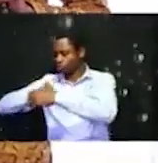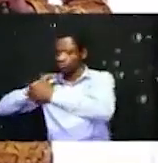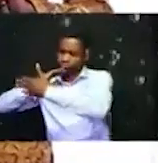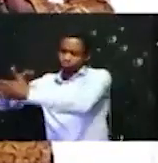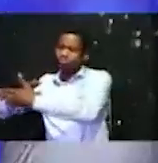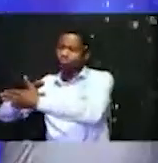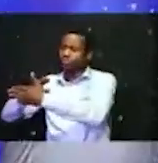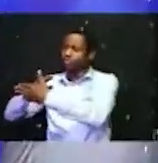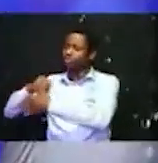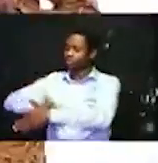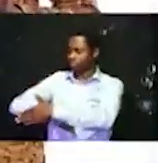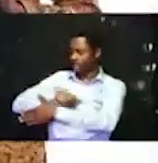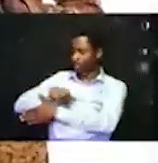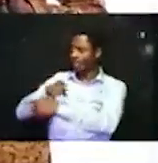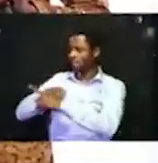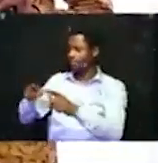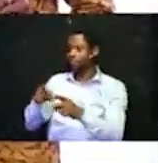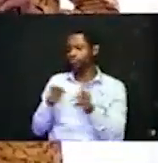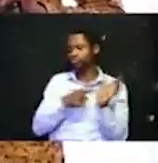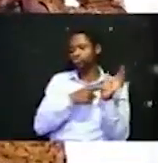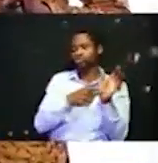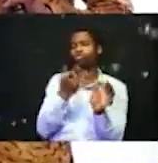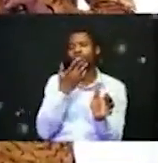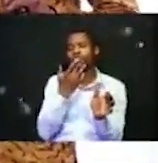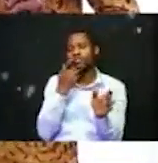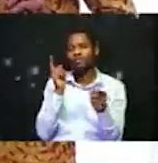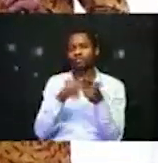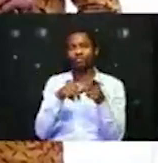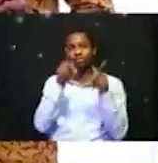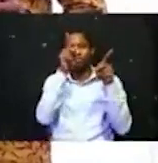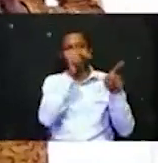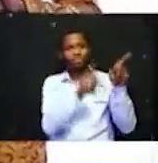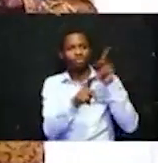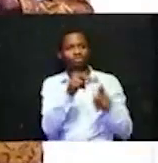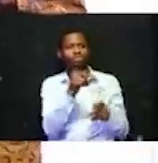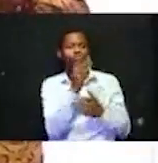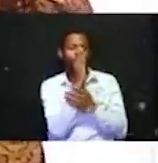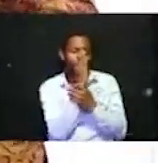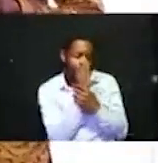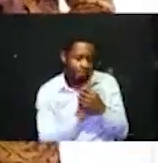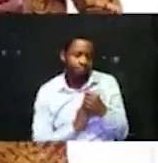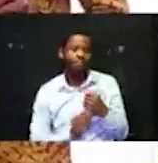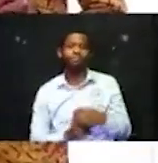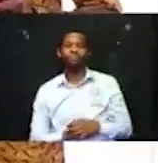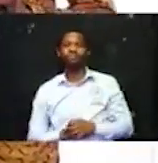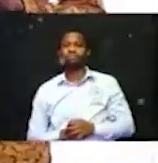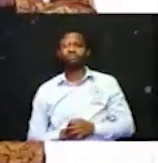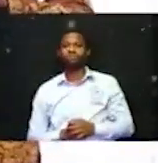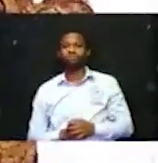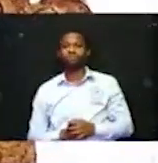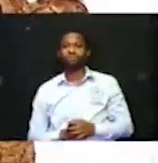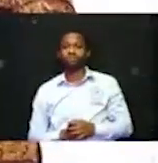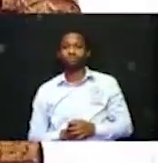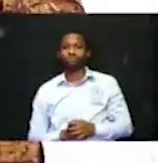so oma dum bebre mum entina watrel se onyankopon si ahantan kwan na odum ahobrasiefo. We are saying that